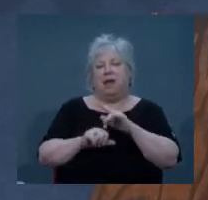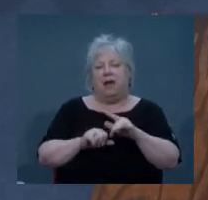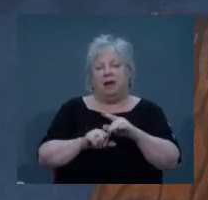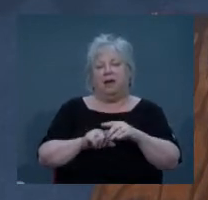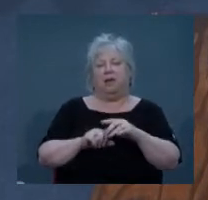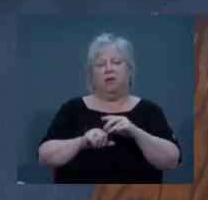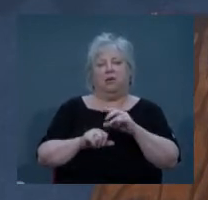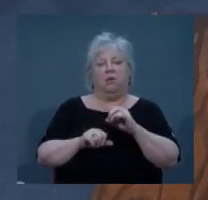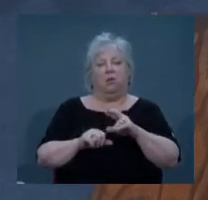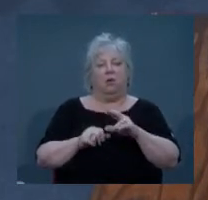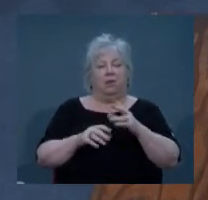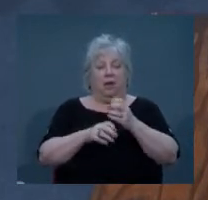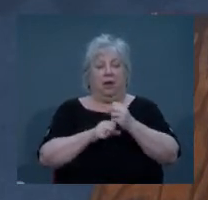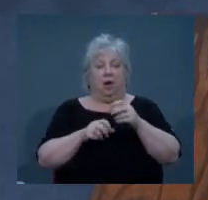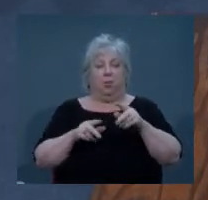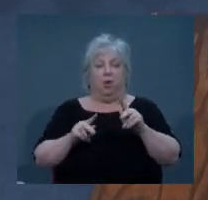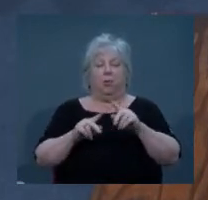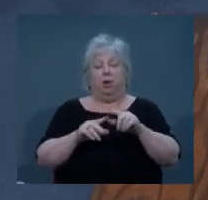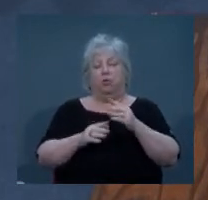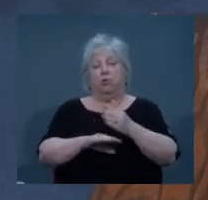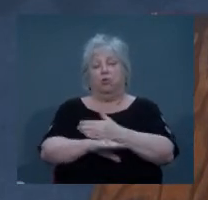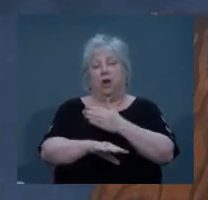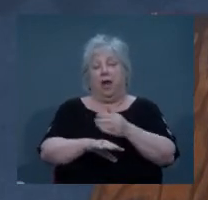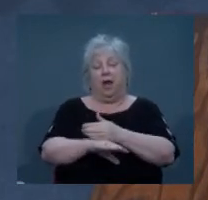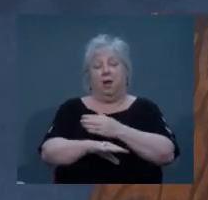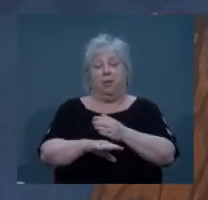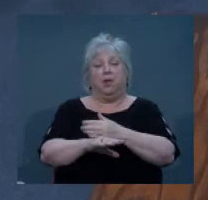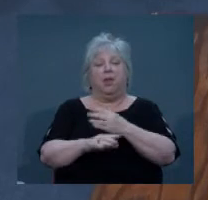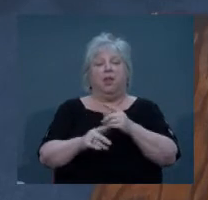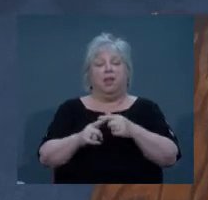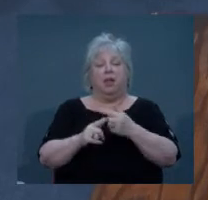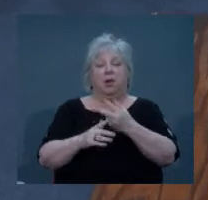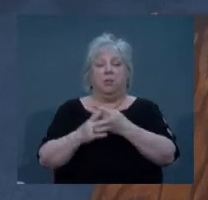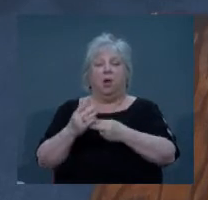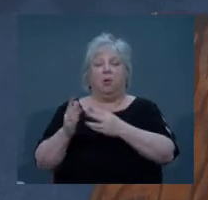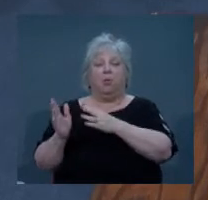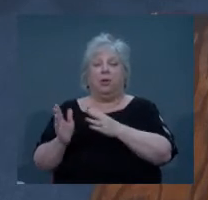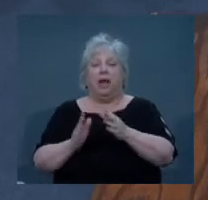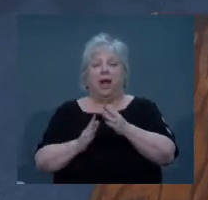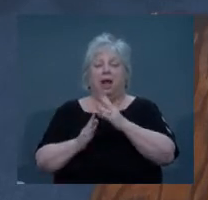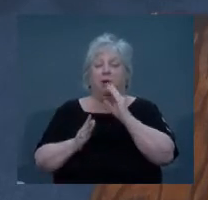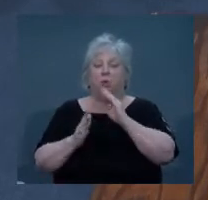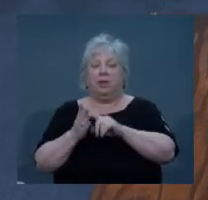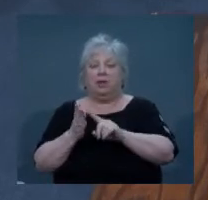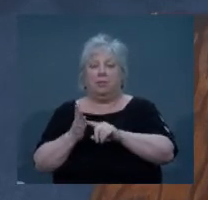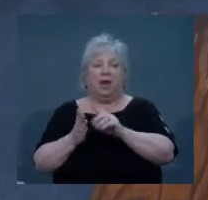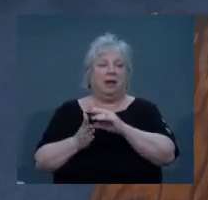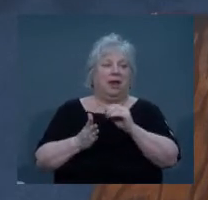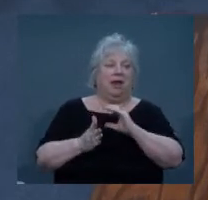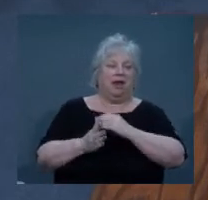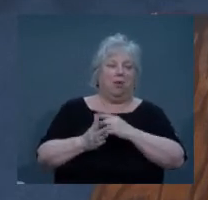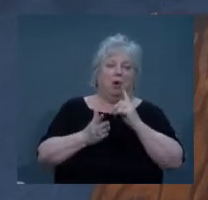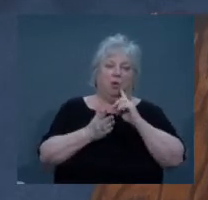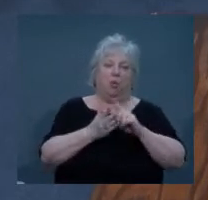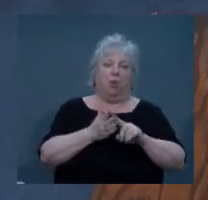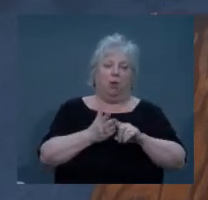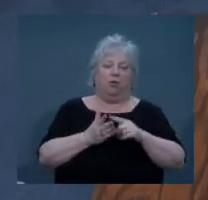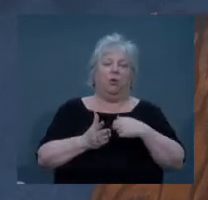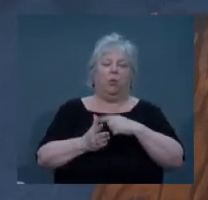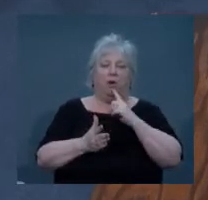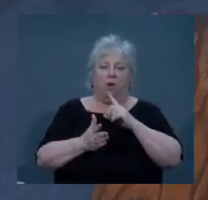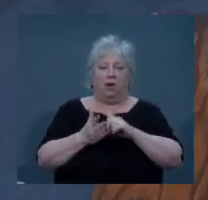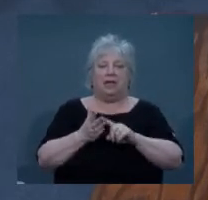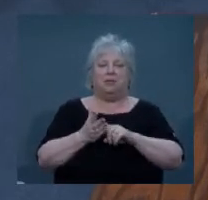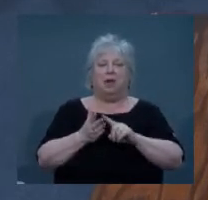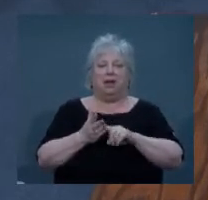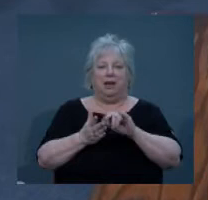getting a permit to do rehab work, both planning will be inspecting it and our department. So yes, we're inspecting it,